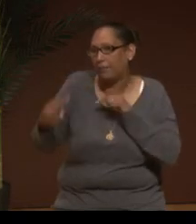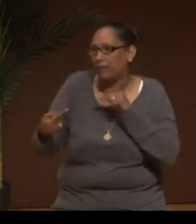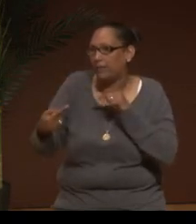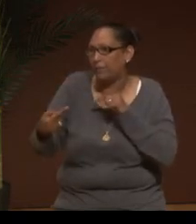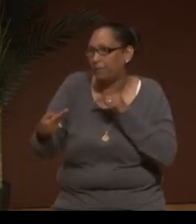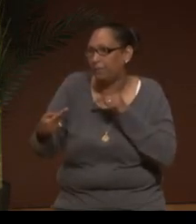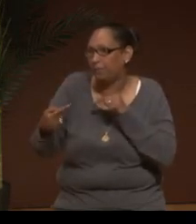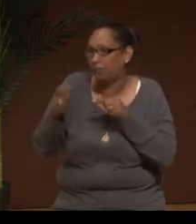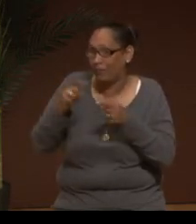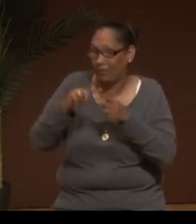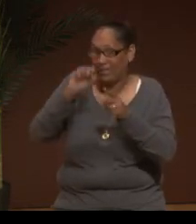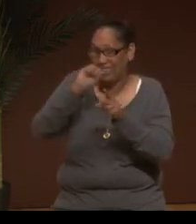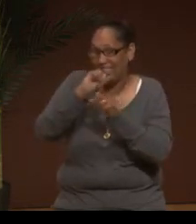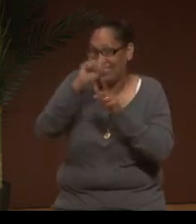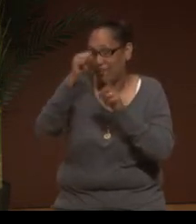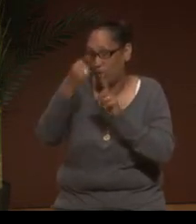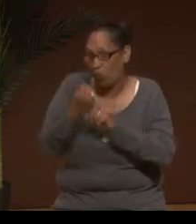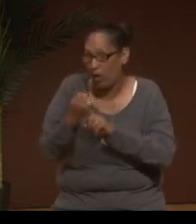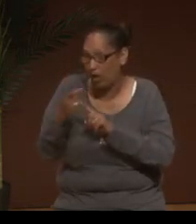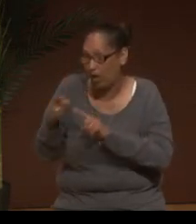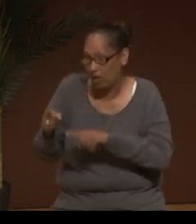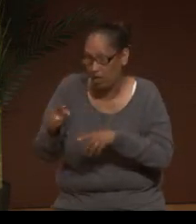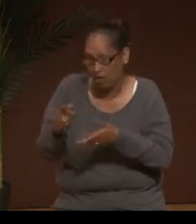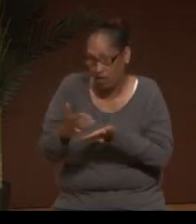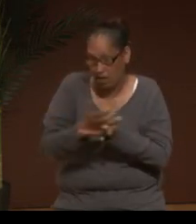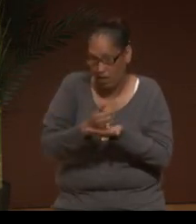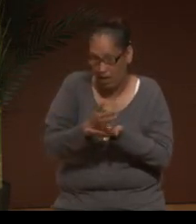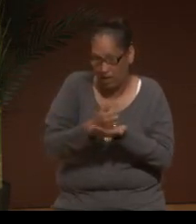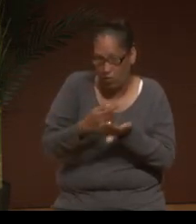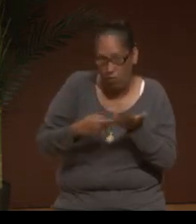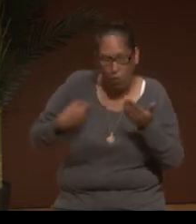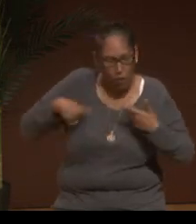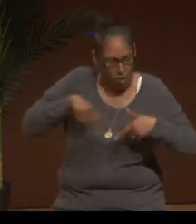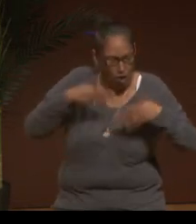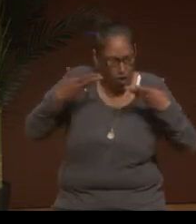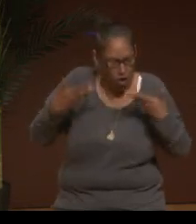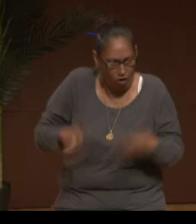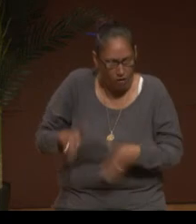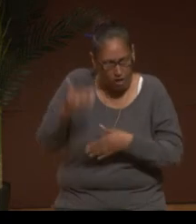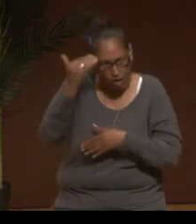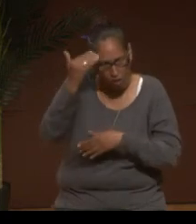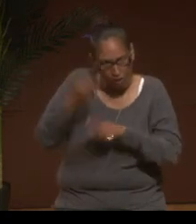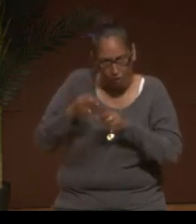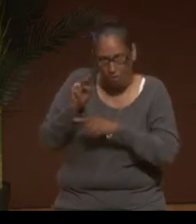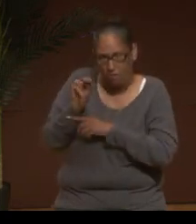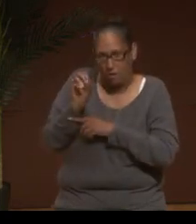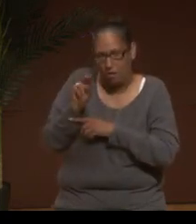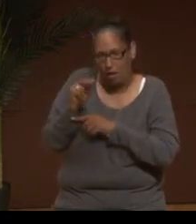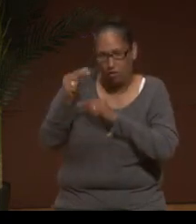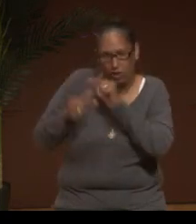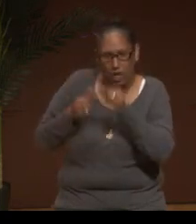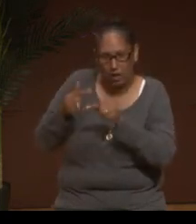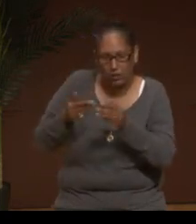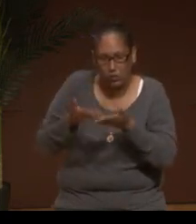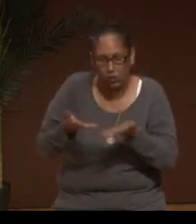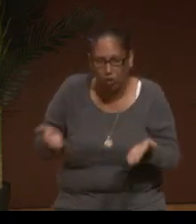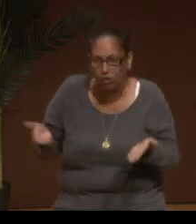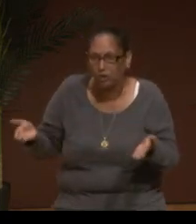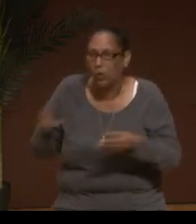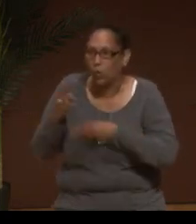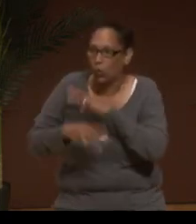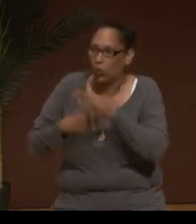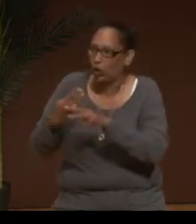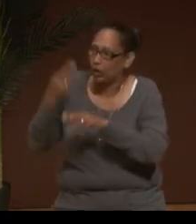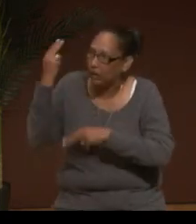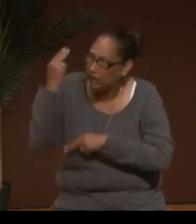need to situate the new genetic data that we're collecting within what we already know from non-genetic sources. We need to let oral histories